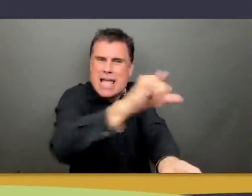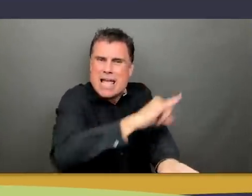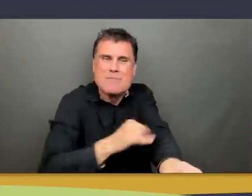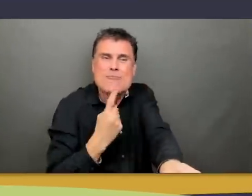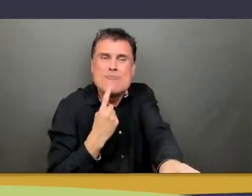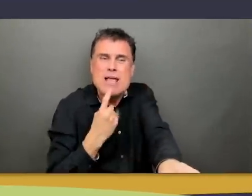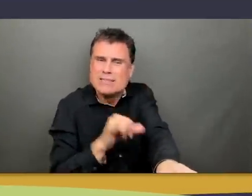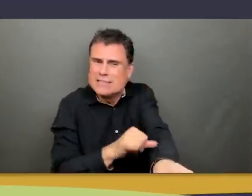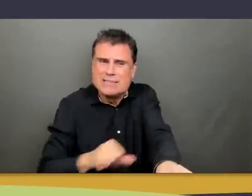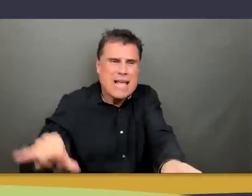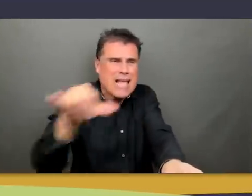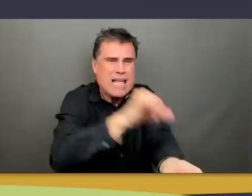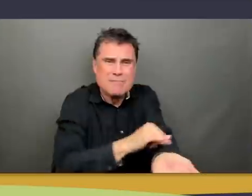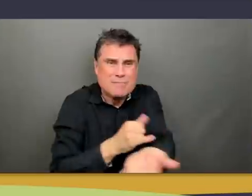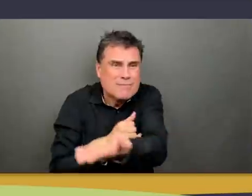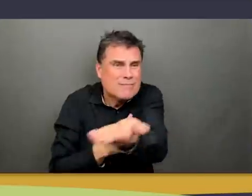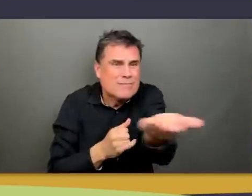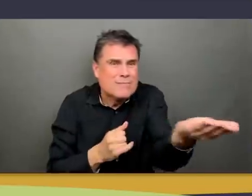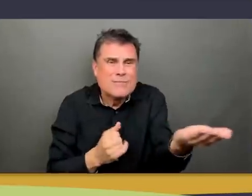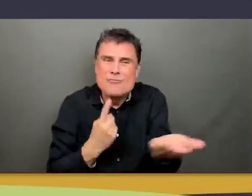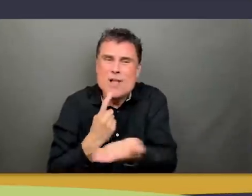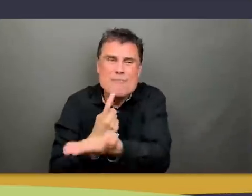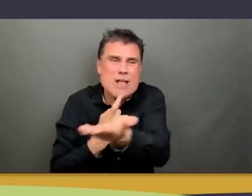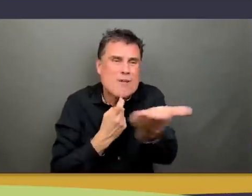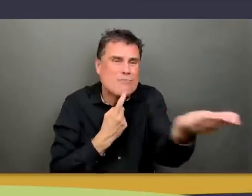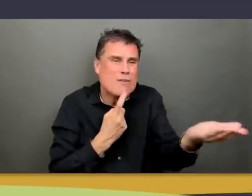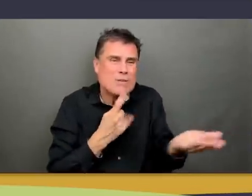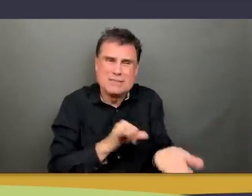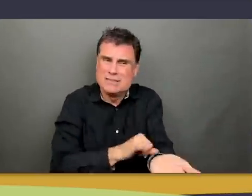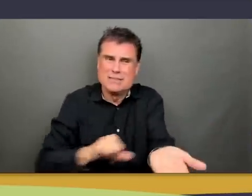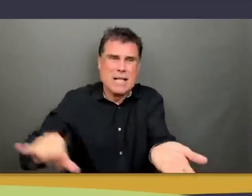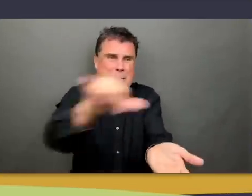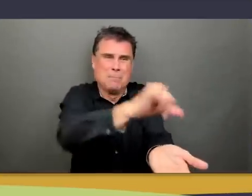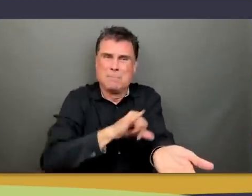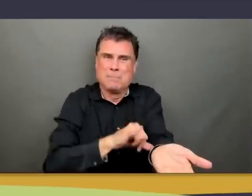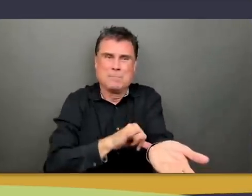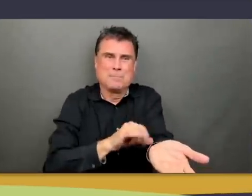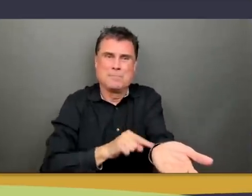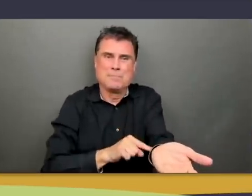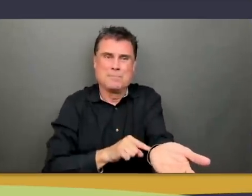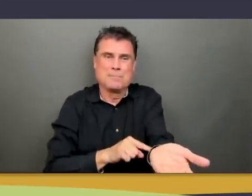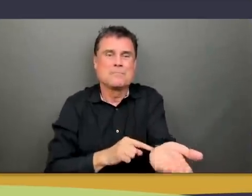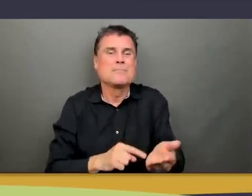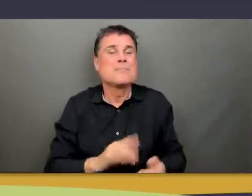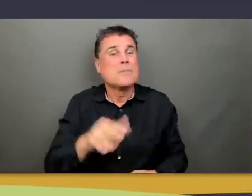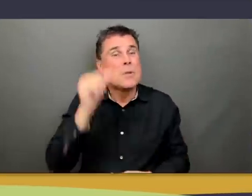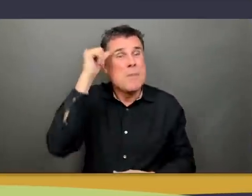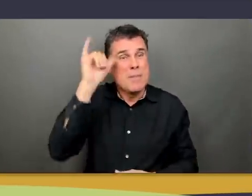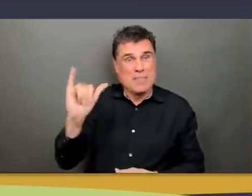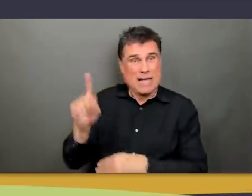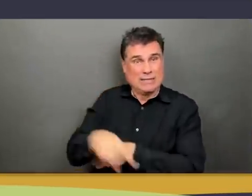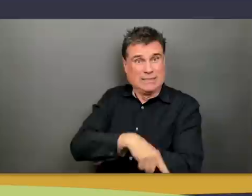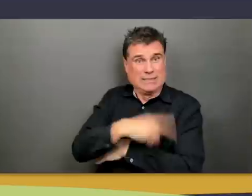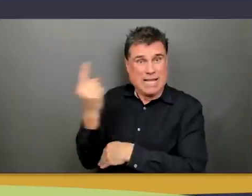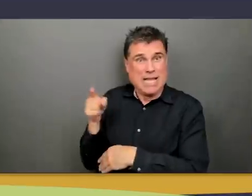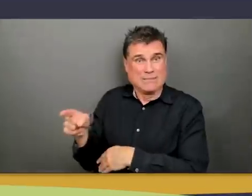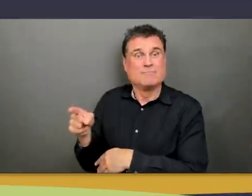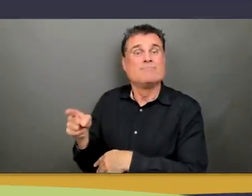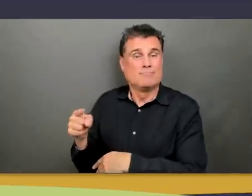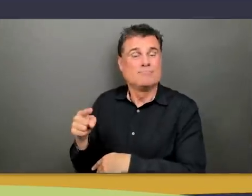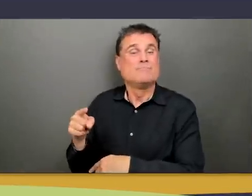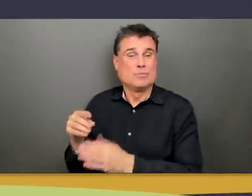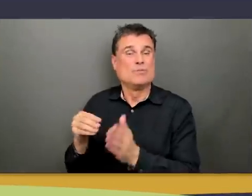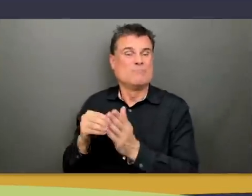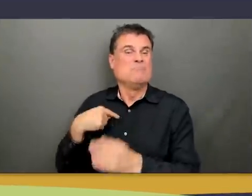And I remember we finished and they were walking out in a single line file, grade 12 all the way down to